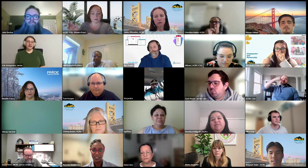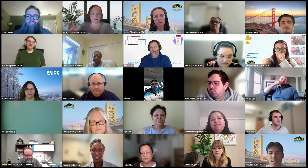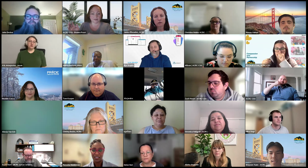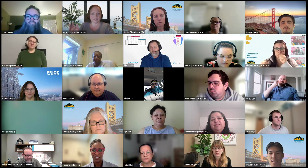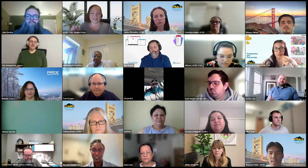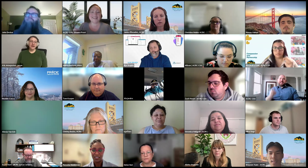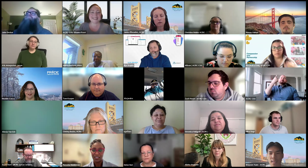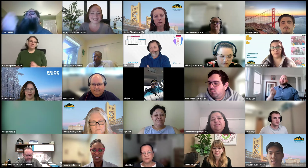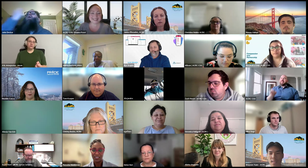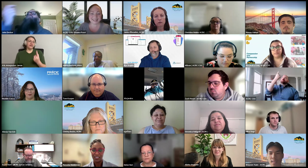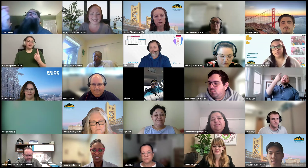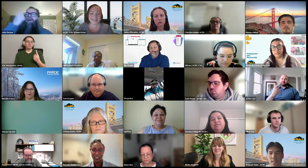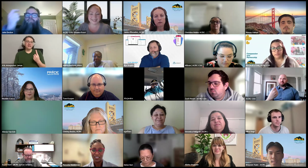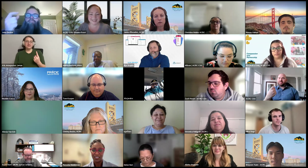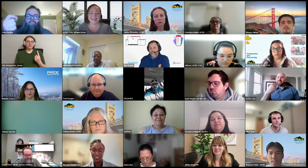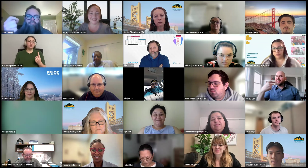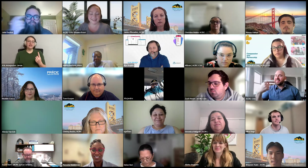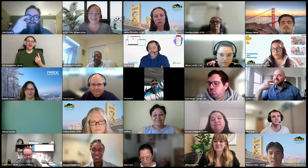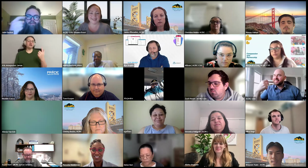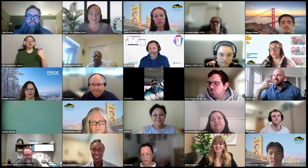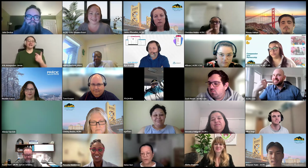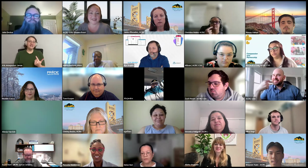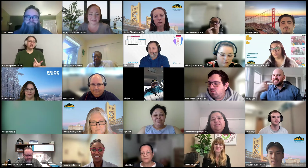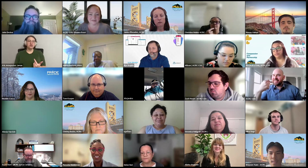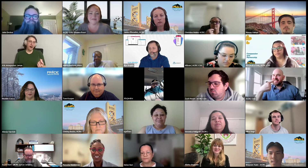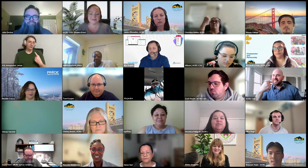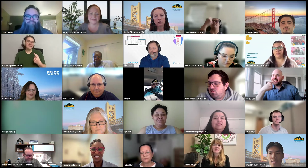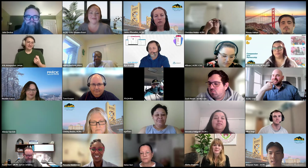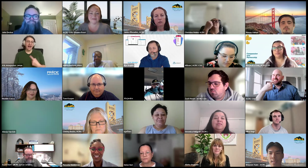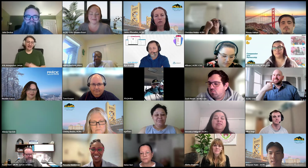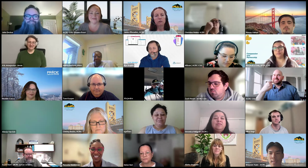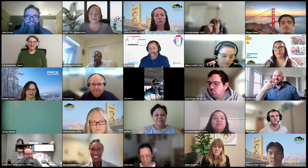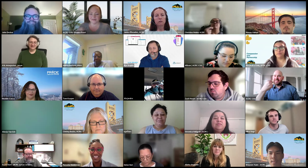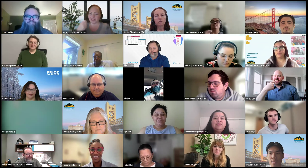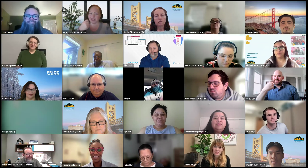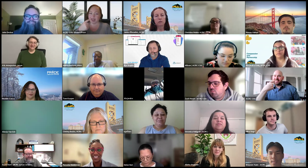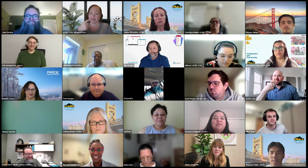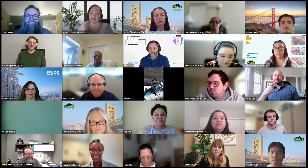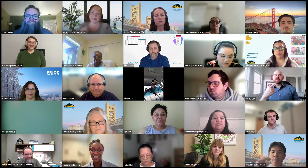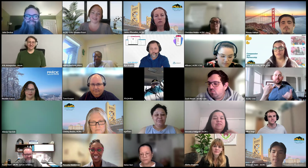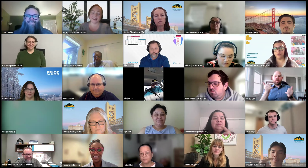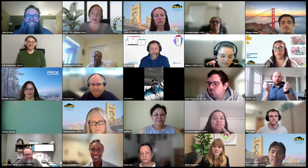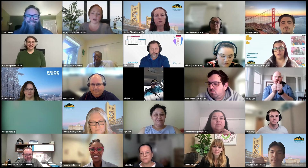So picture like, sometimes you'll flick a piece of food in the air and try to catch it in your mouth, snacks.